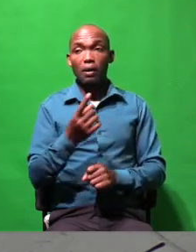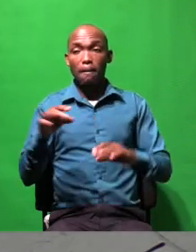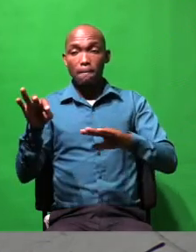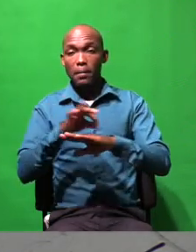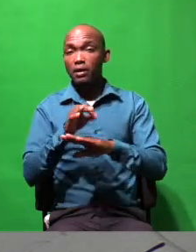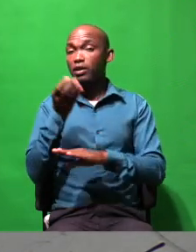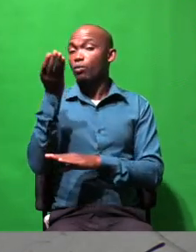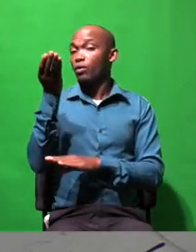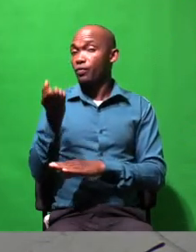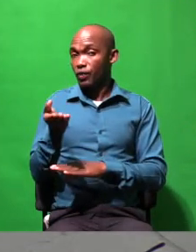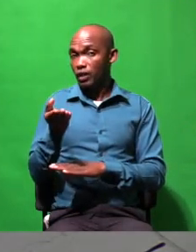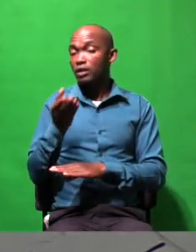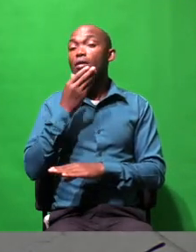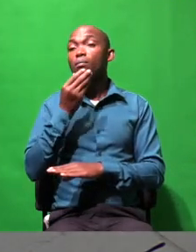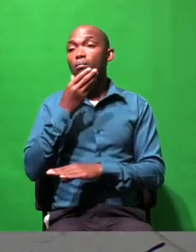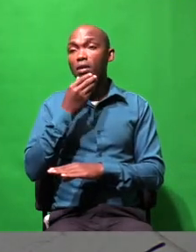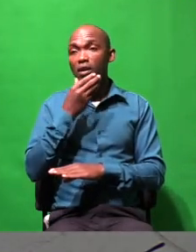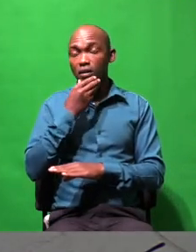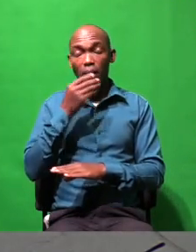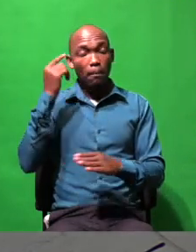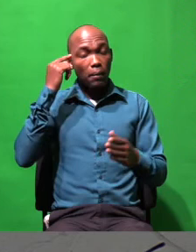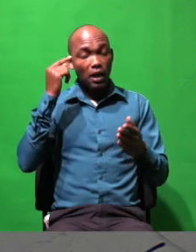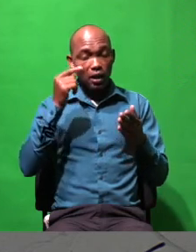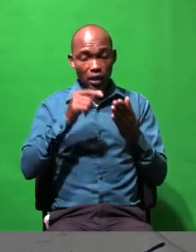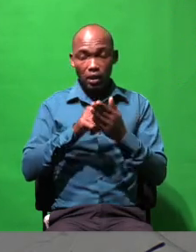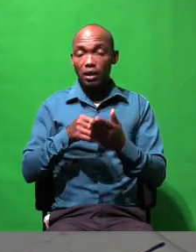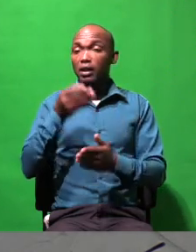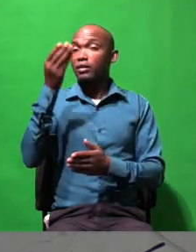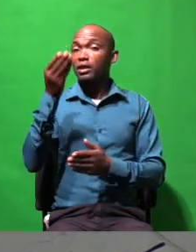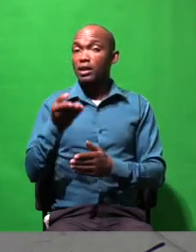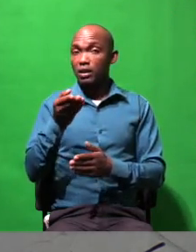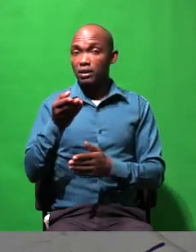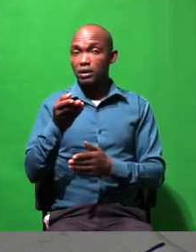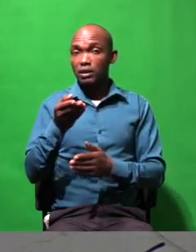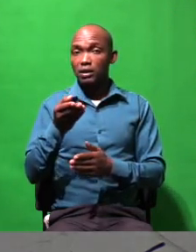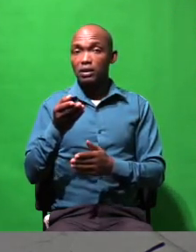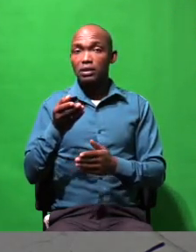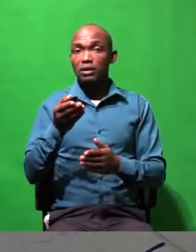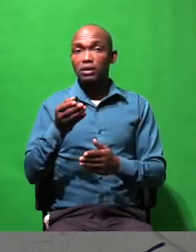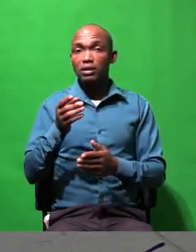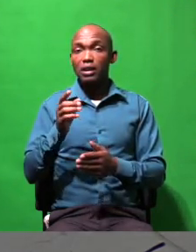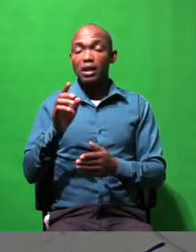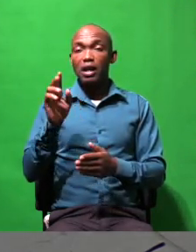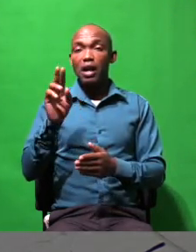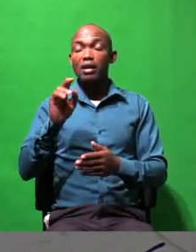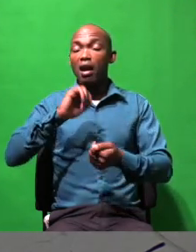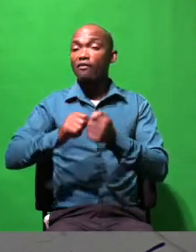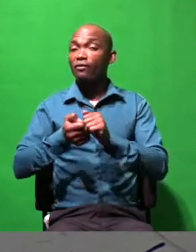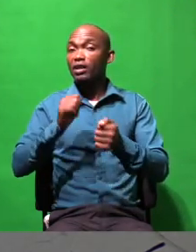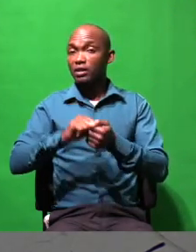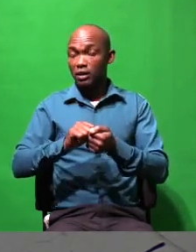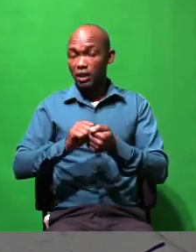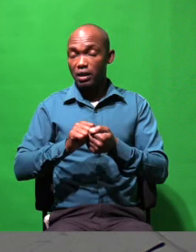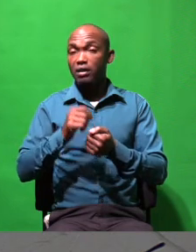this male one, meaning that this is an affected male. So